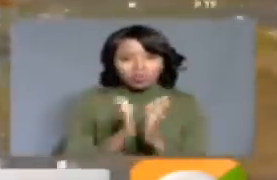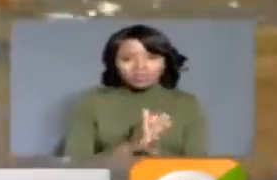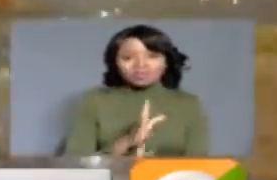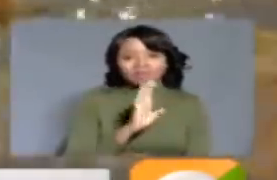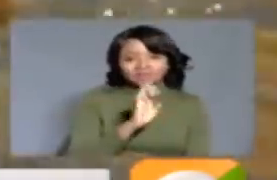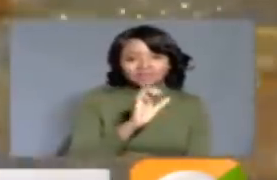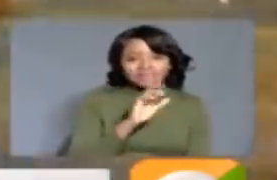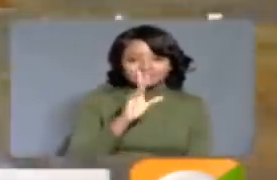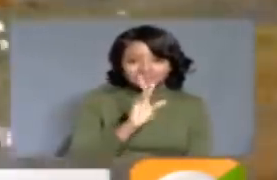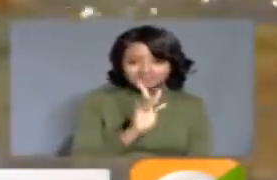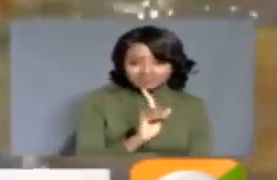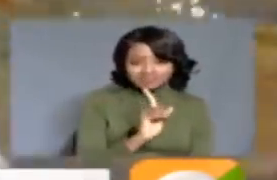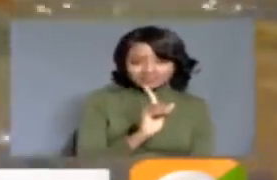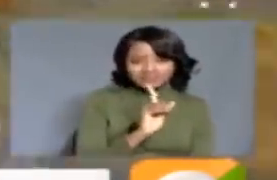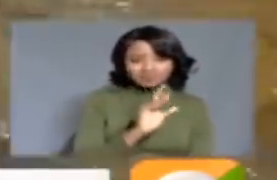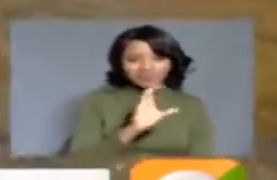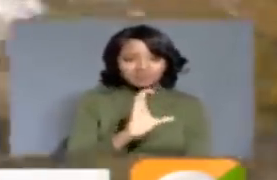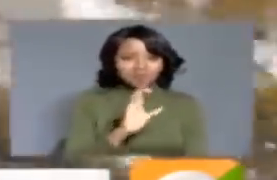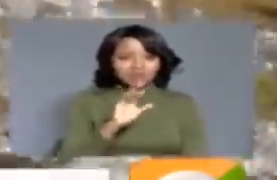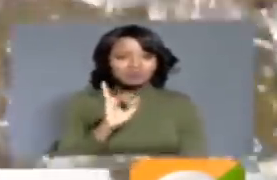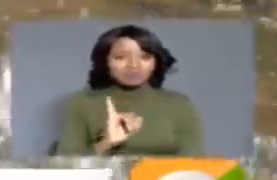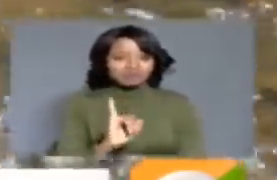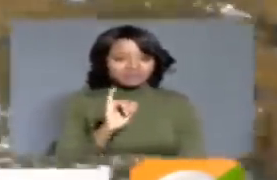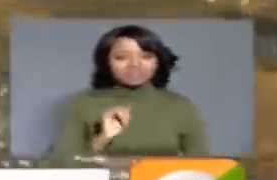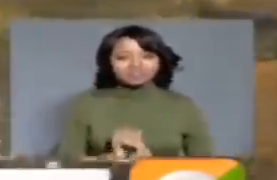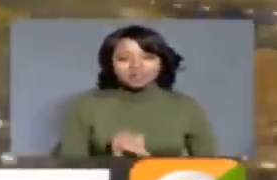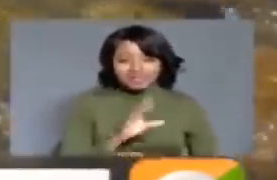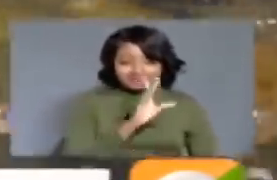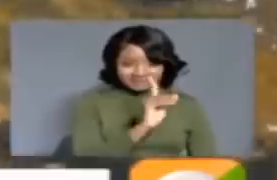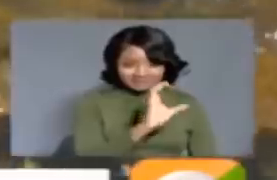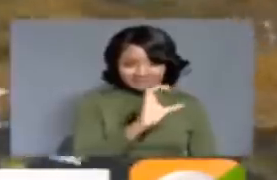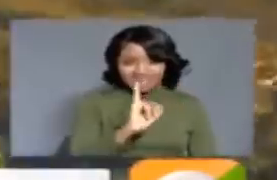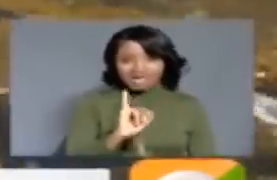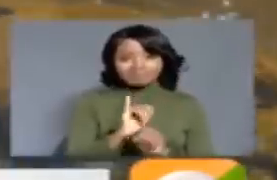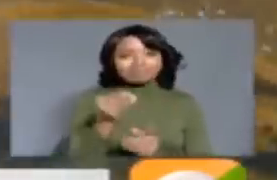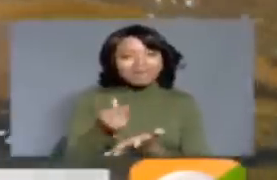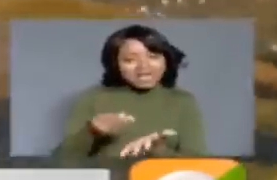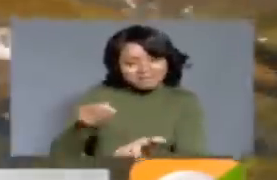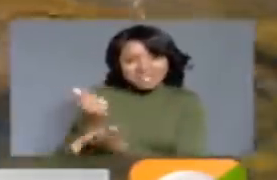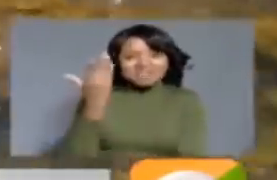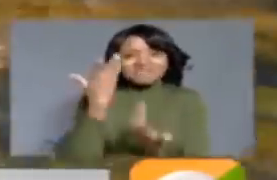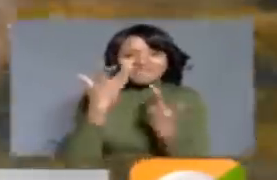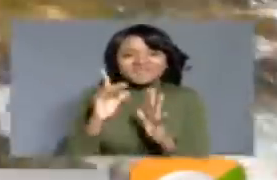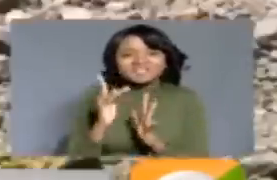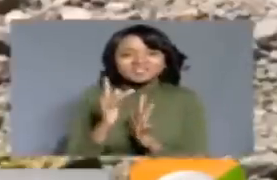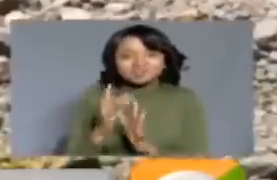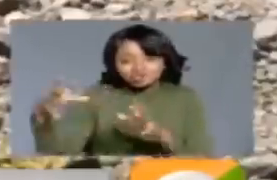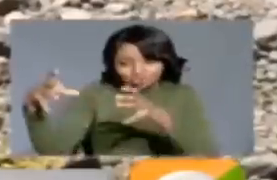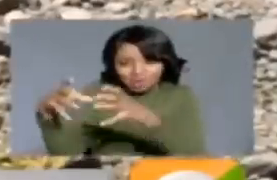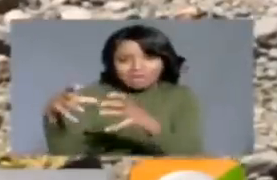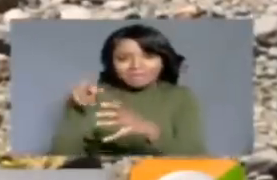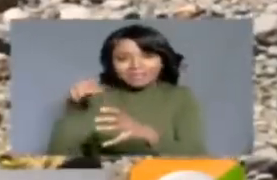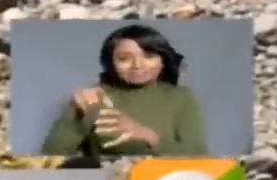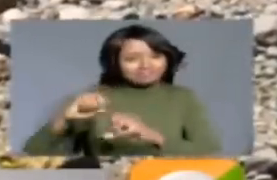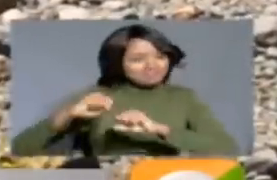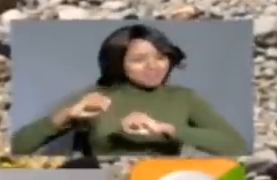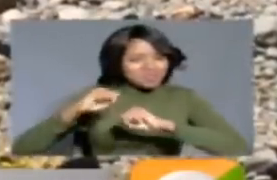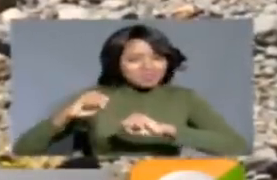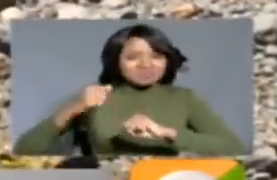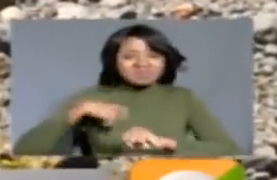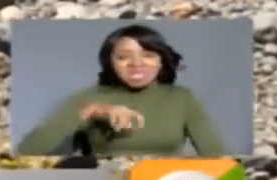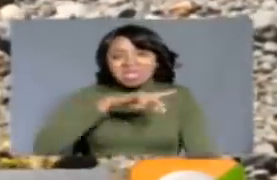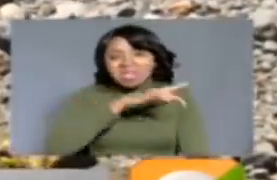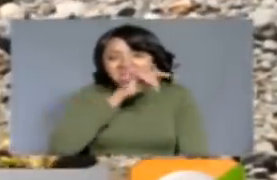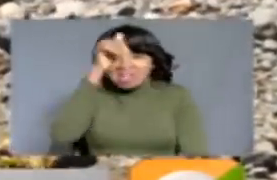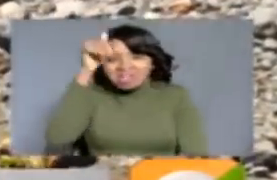Directorate of Criminal Investigations. According to the DCI, money was paid to CMC de Ravenna, whose officials have never